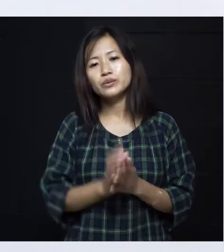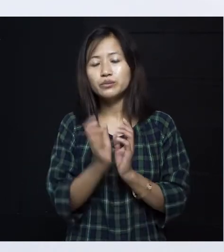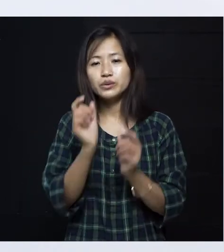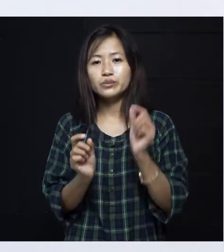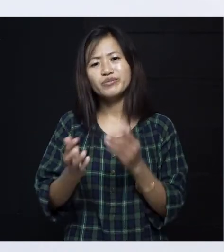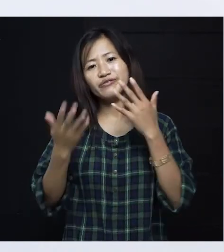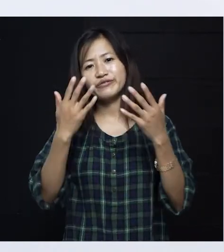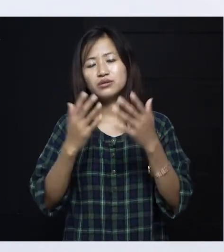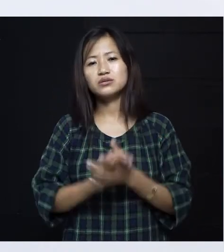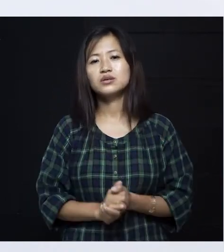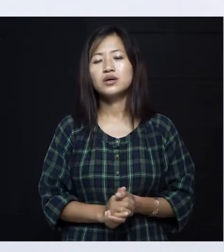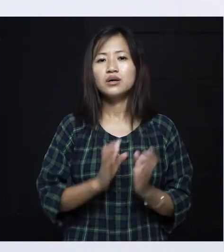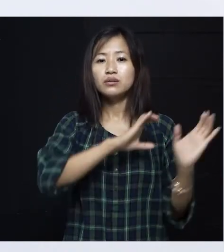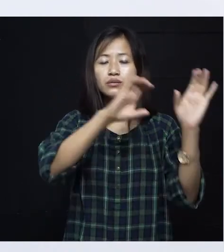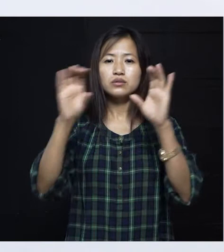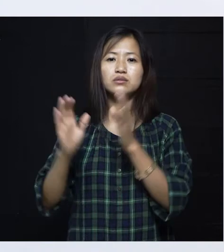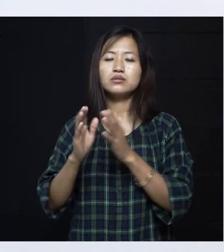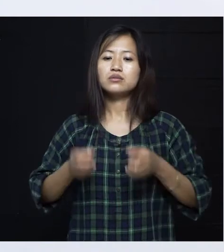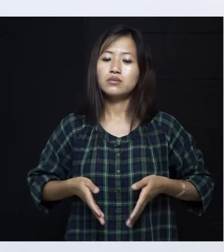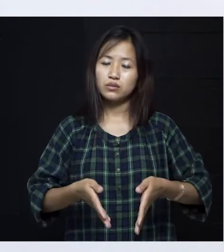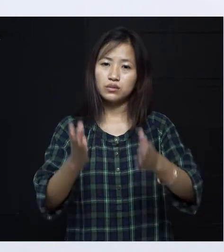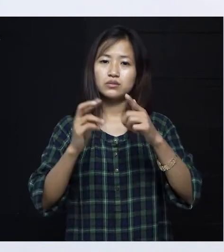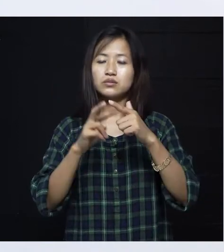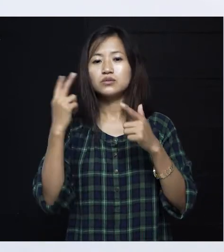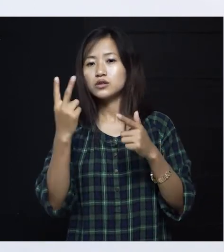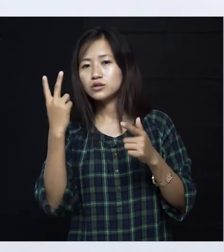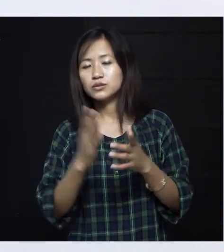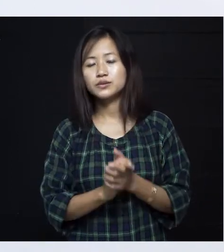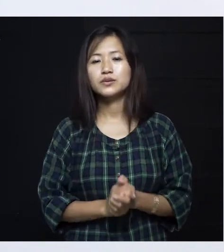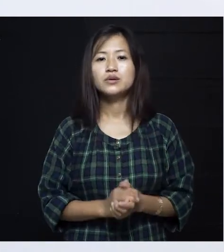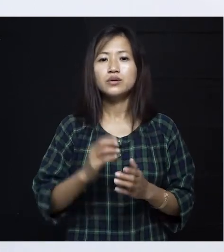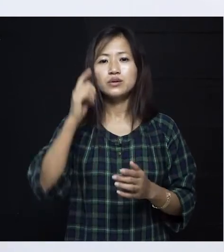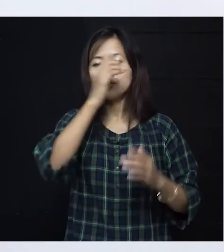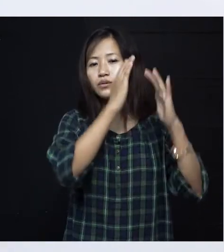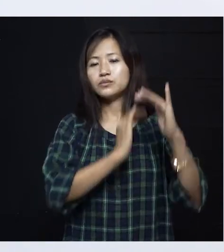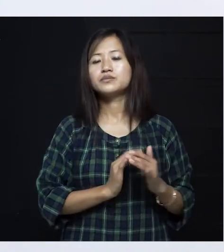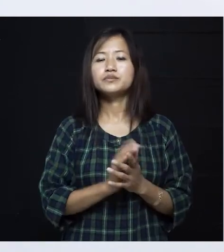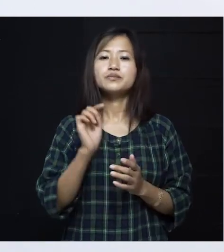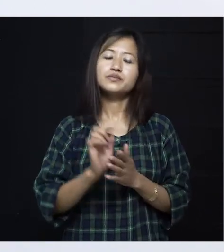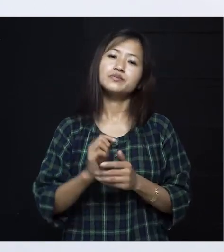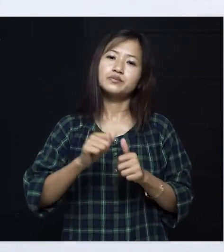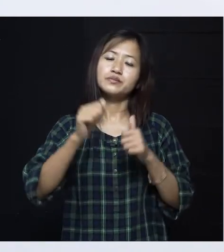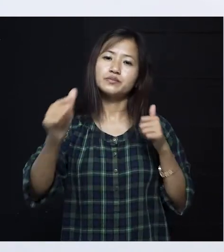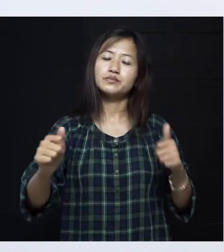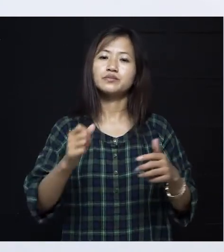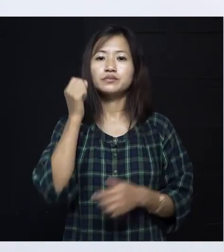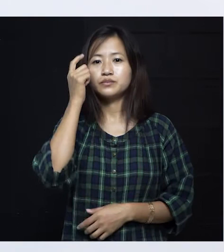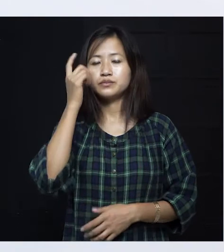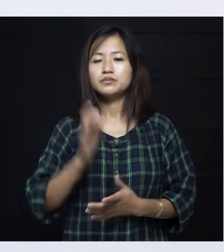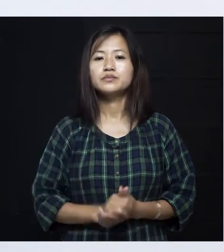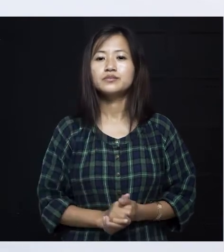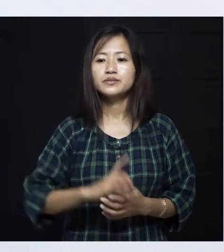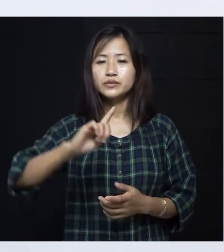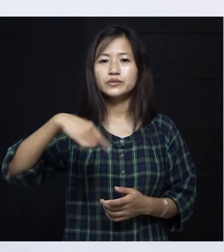people face regarding road transportation. Okay, so I hope you have understood that far. Now we will